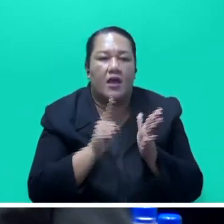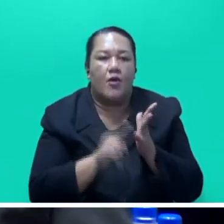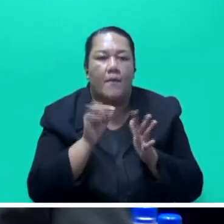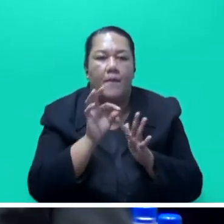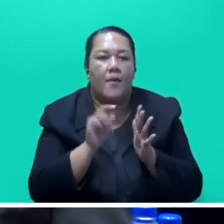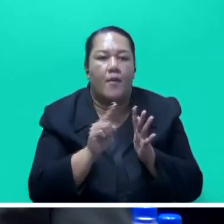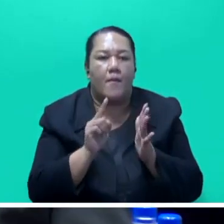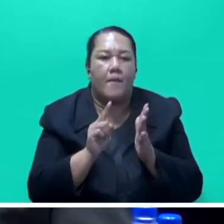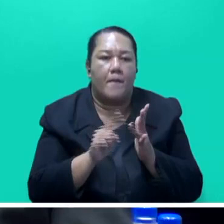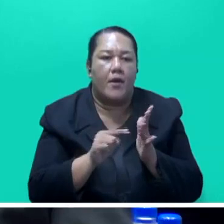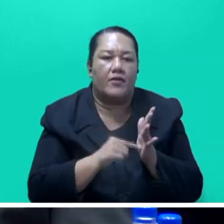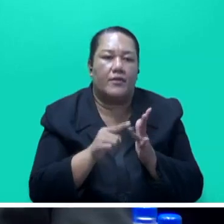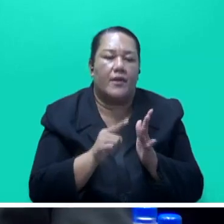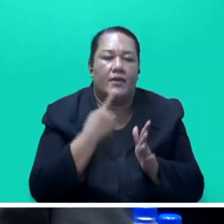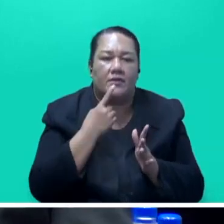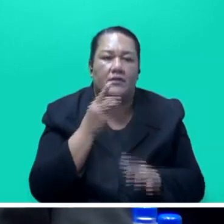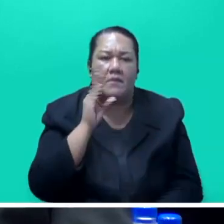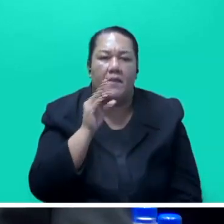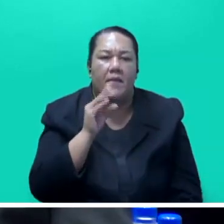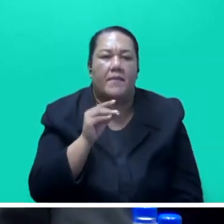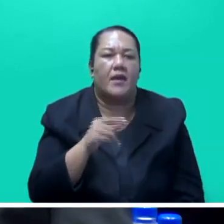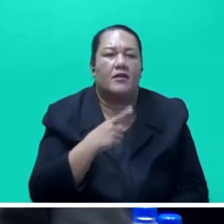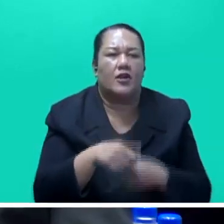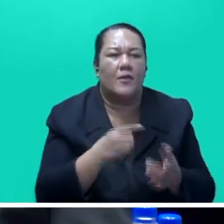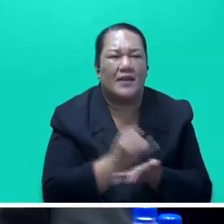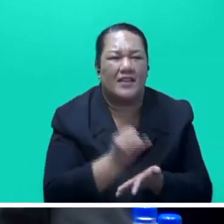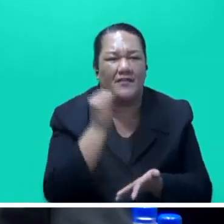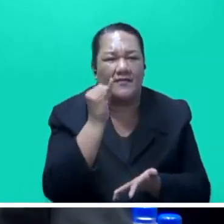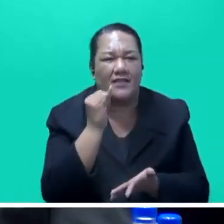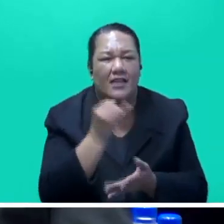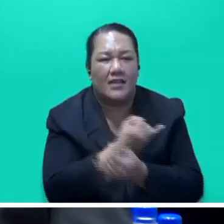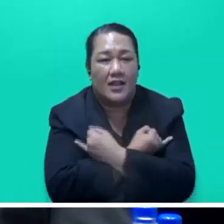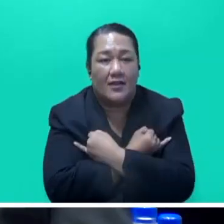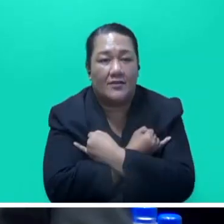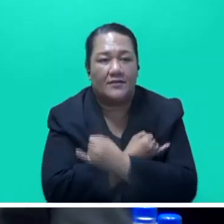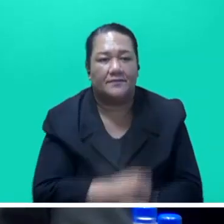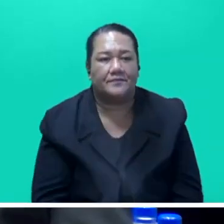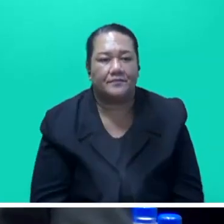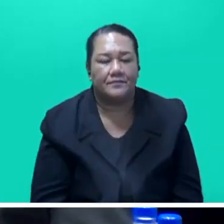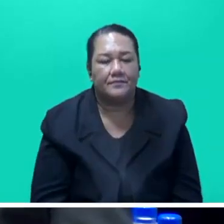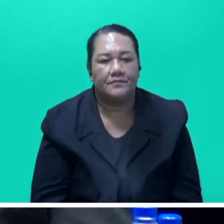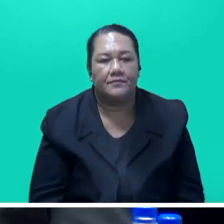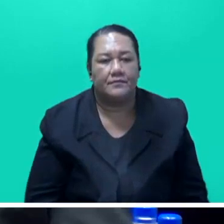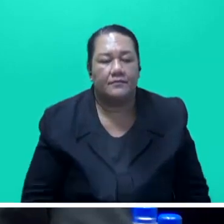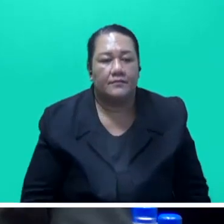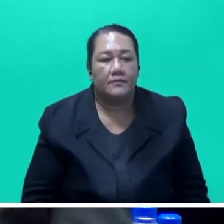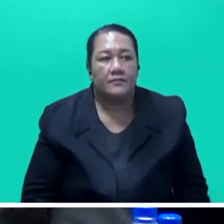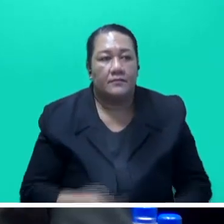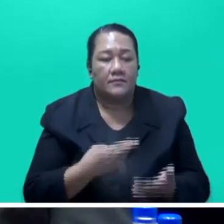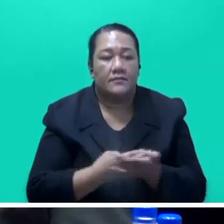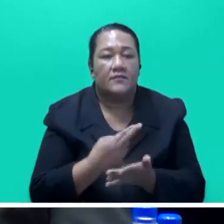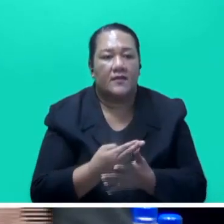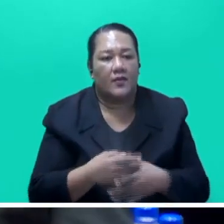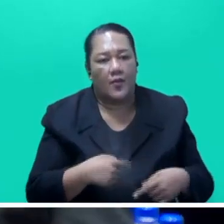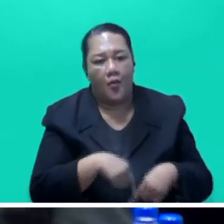end-of-week statement, and he talked about institutional integrity. In fact, I agree with him